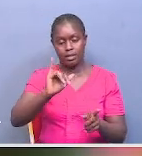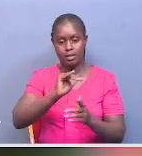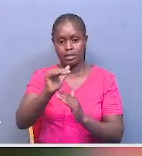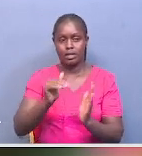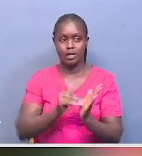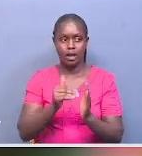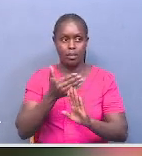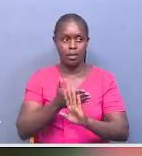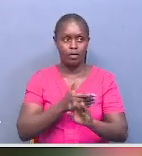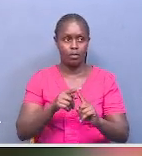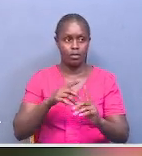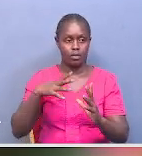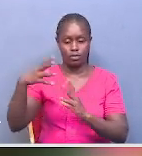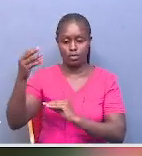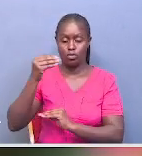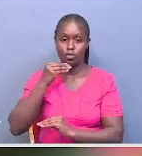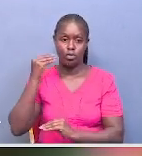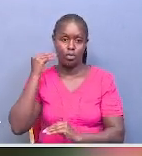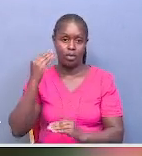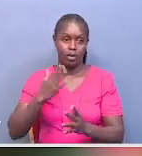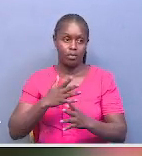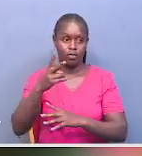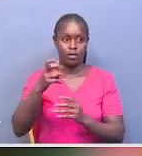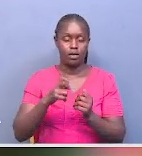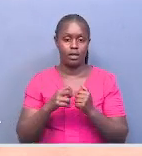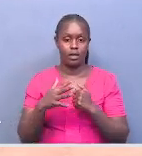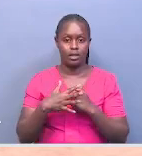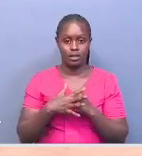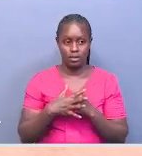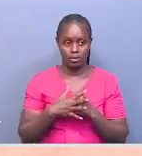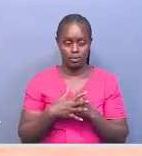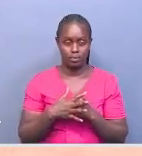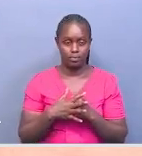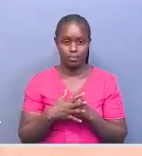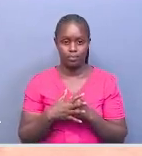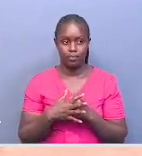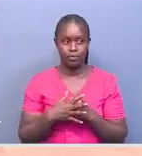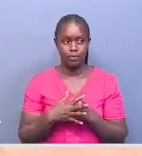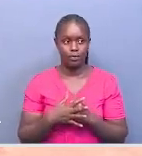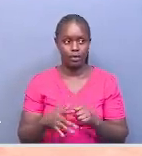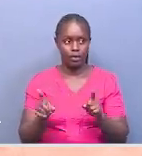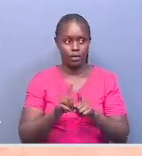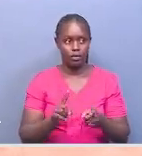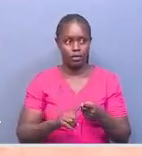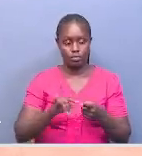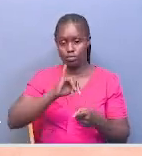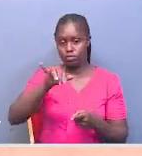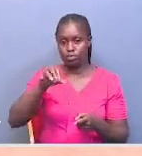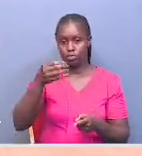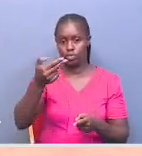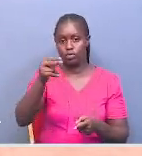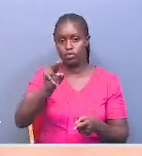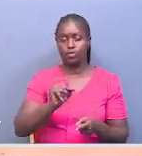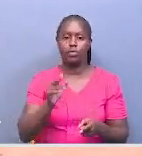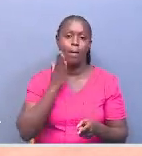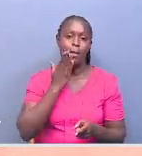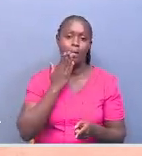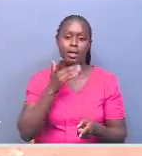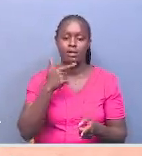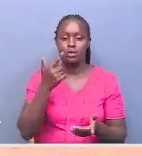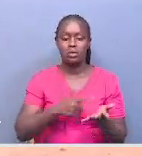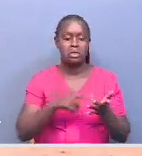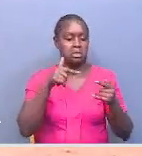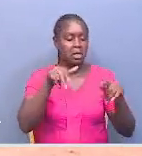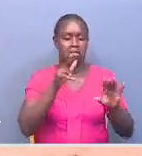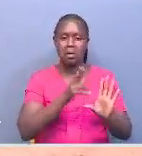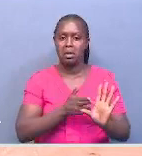being dismissed during the mass dismissal of 2019. According to Joanne's mother, she did not participate in the